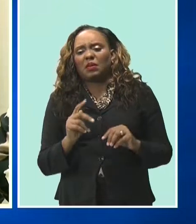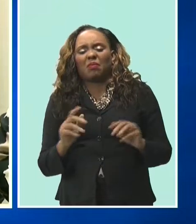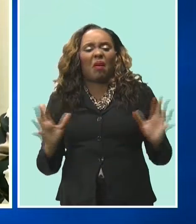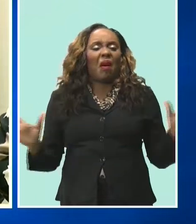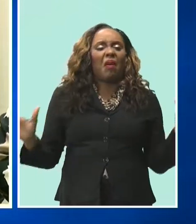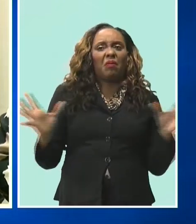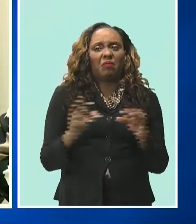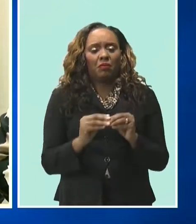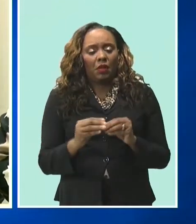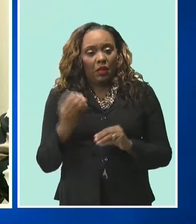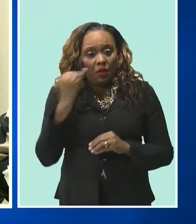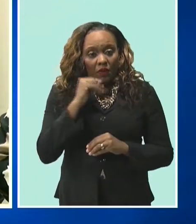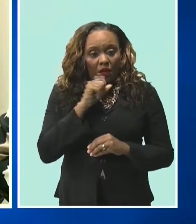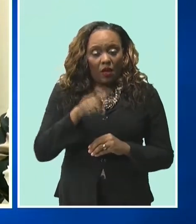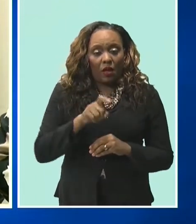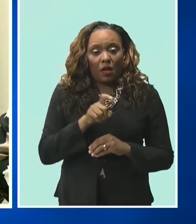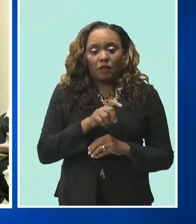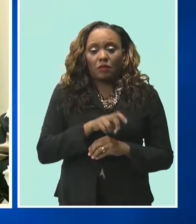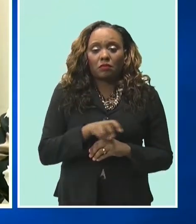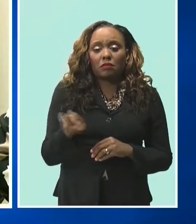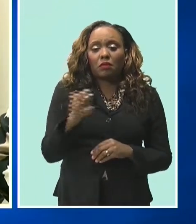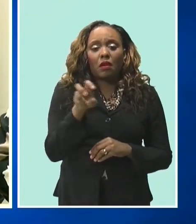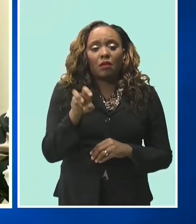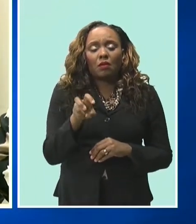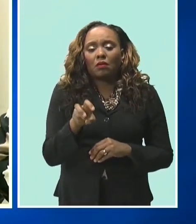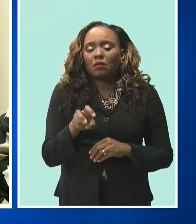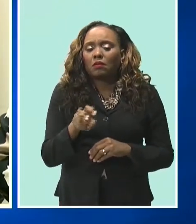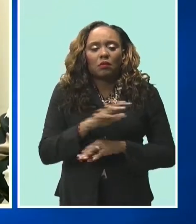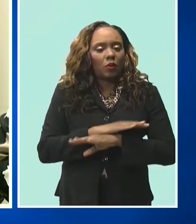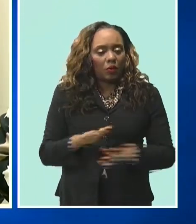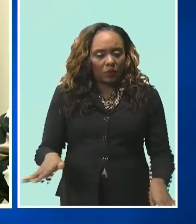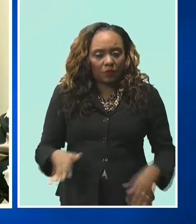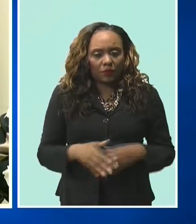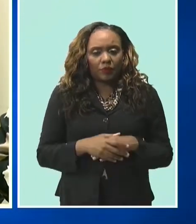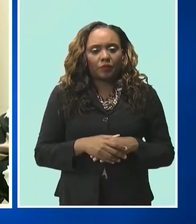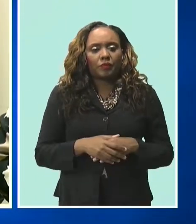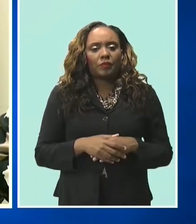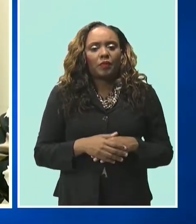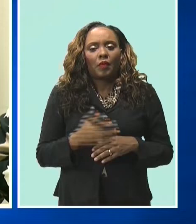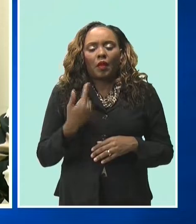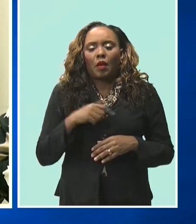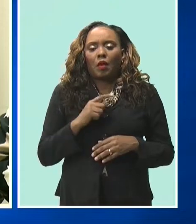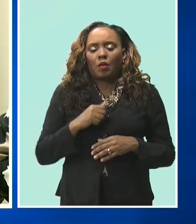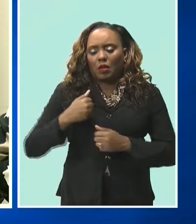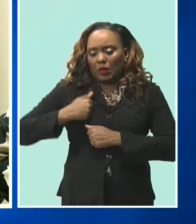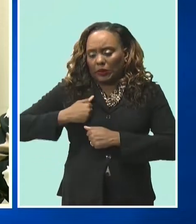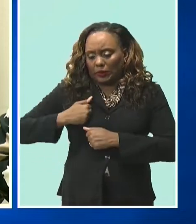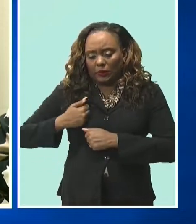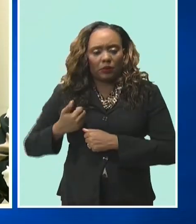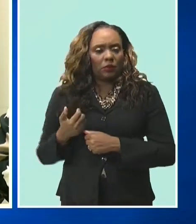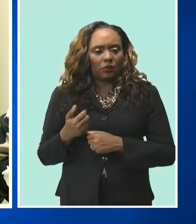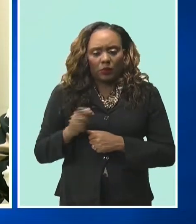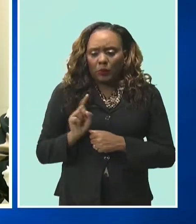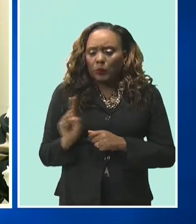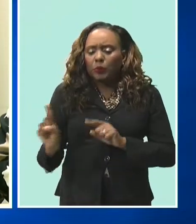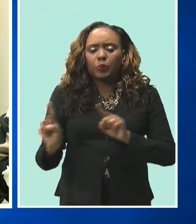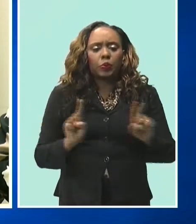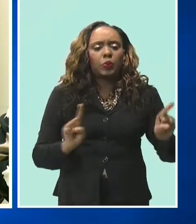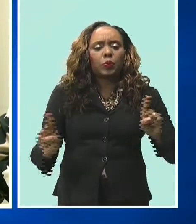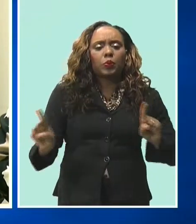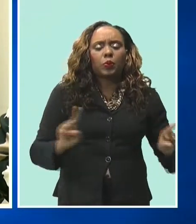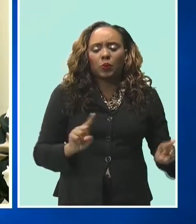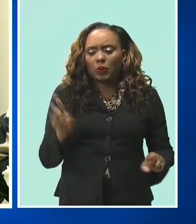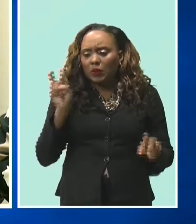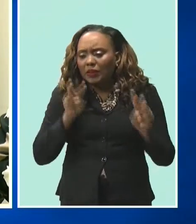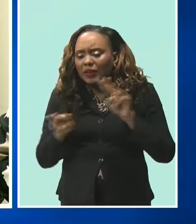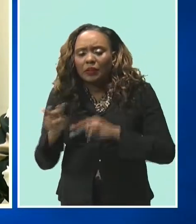Non-essential travel. We continue to patrol irregular border crossings. Sensitization of key personnel at all